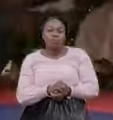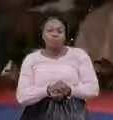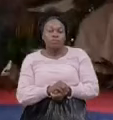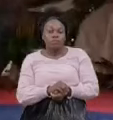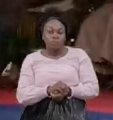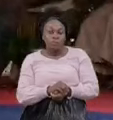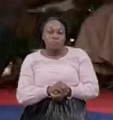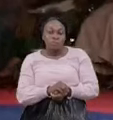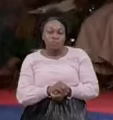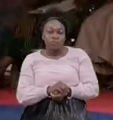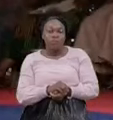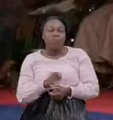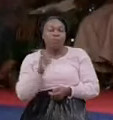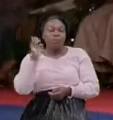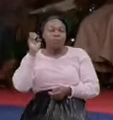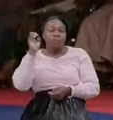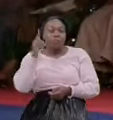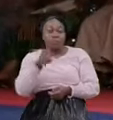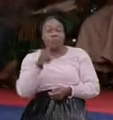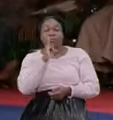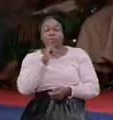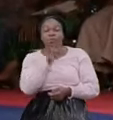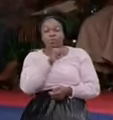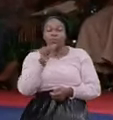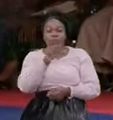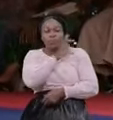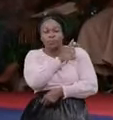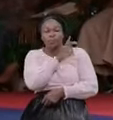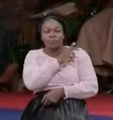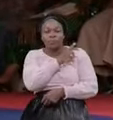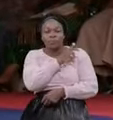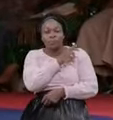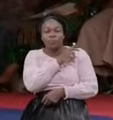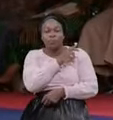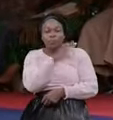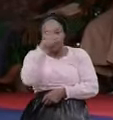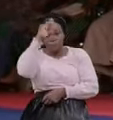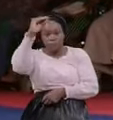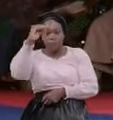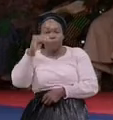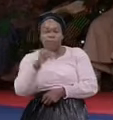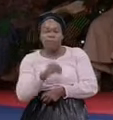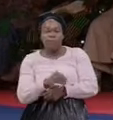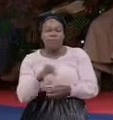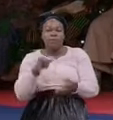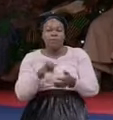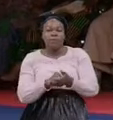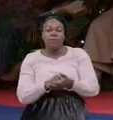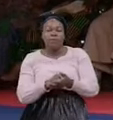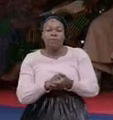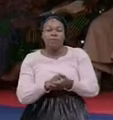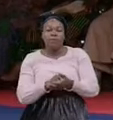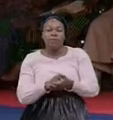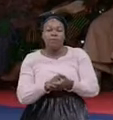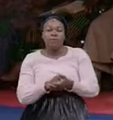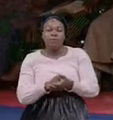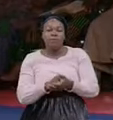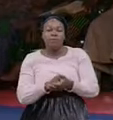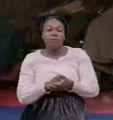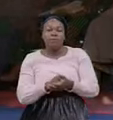I am charged with the responsibility of safeguarding lives and properties. I am a police